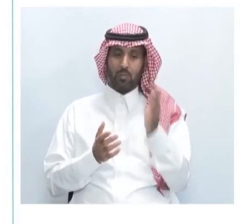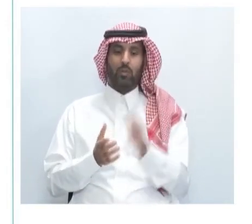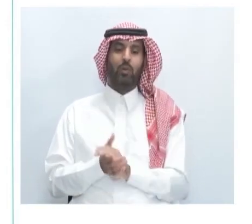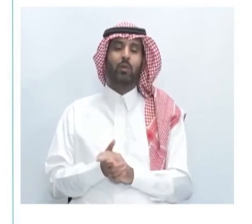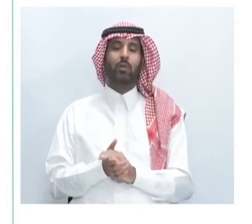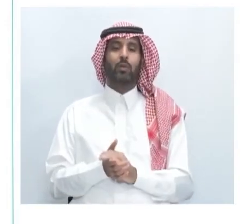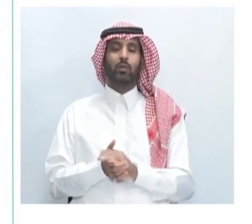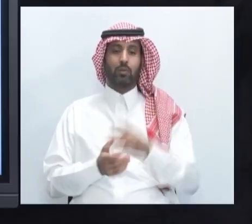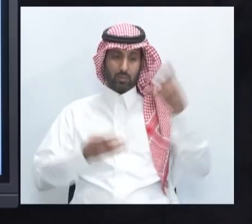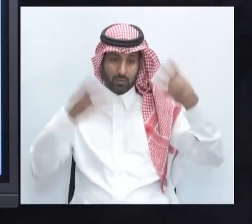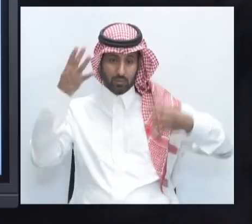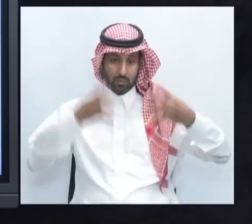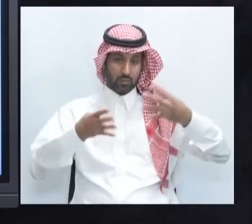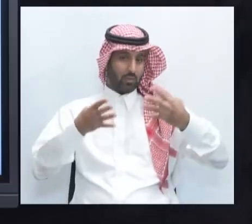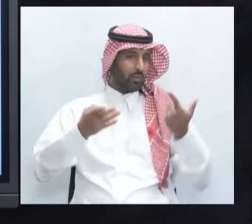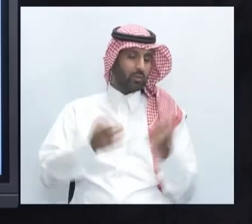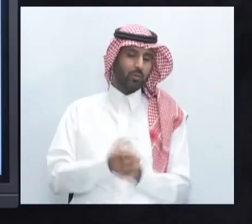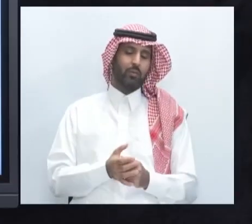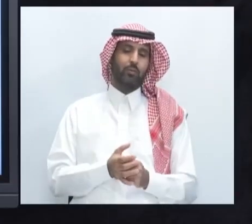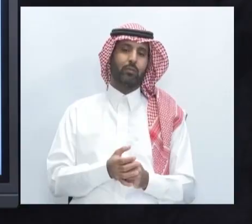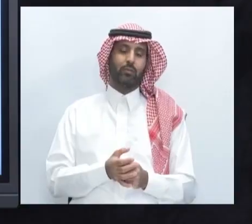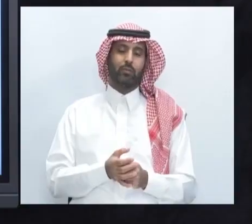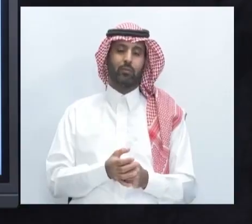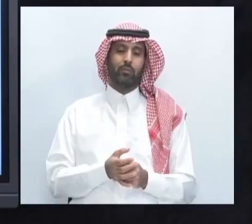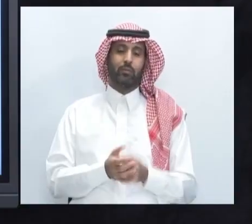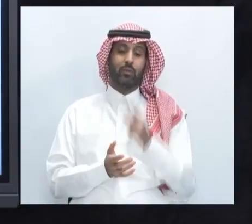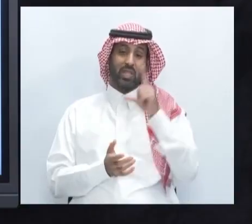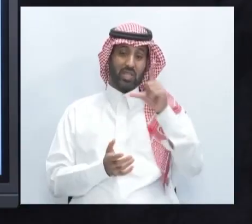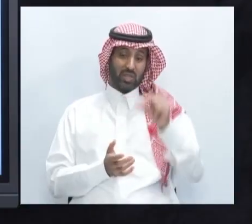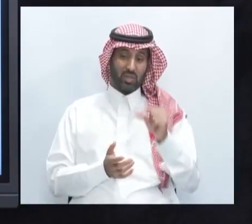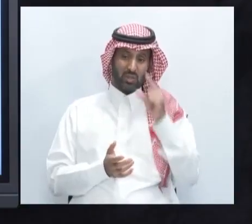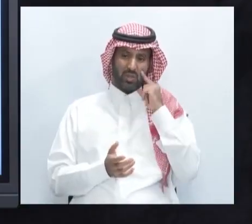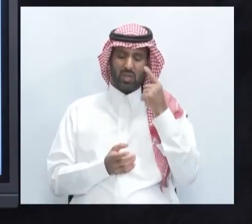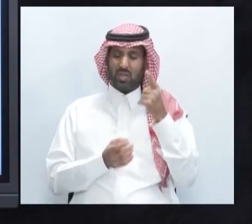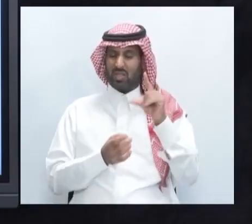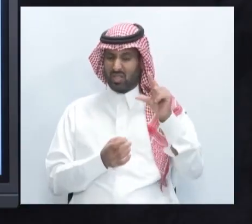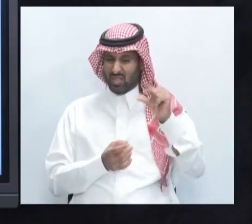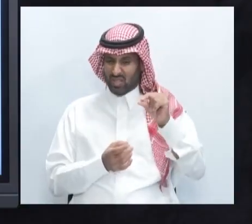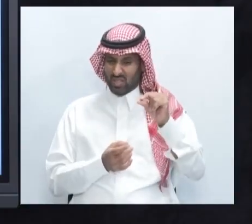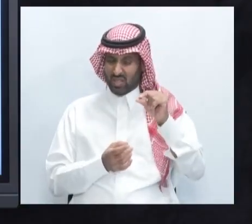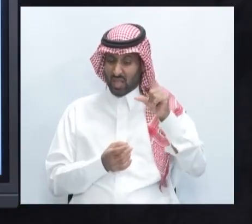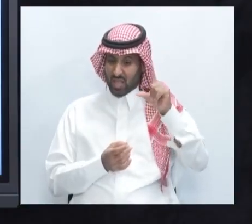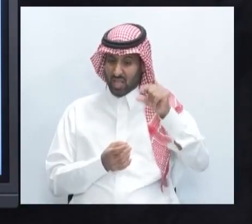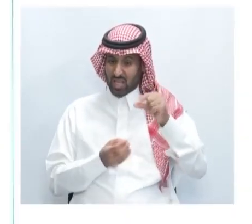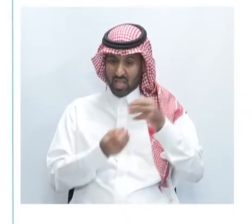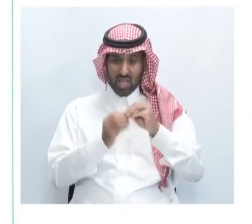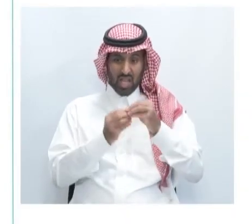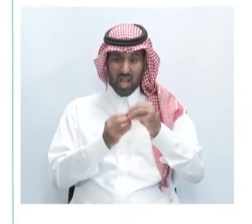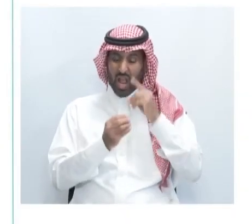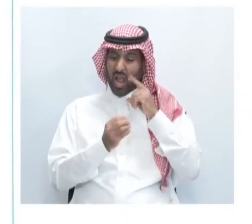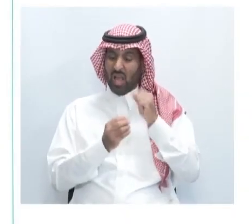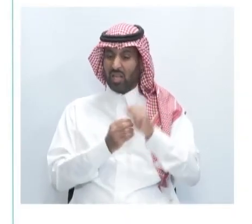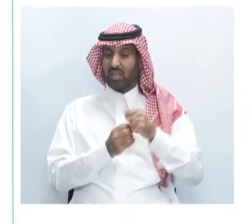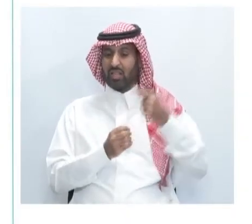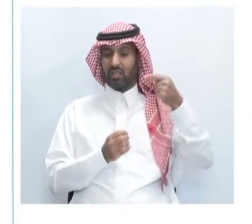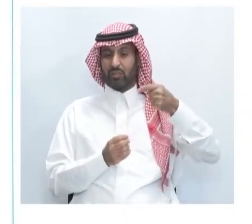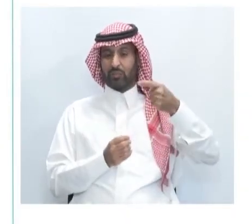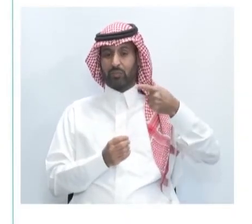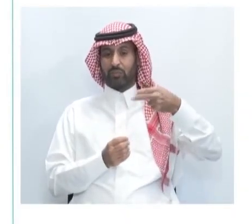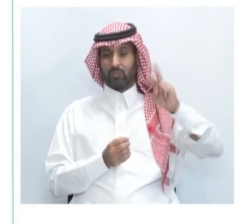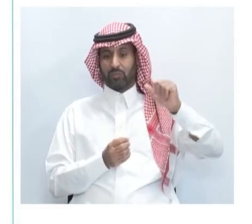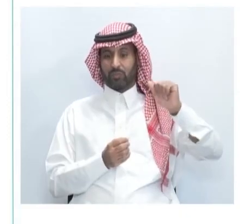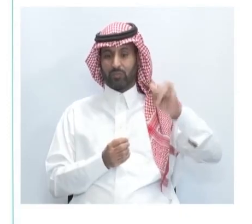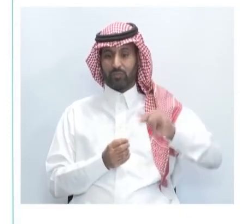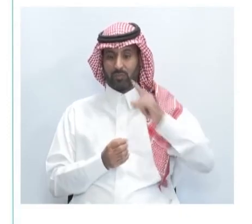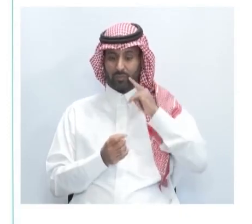let's match them together. So it's small and gray. The color is gray. Where is it? Where is it? Yes,